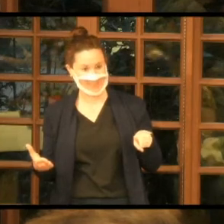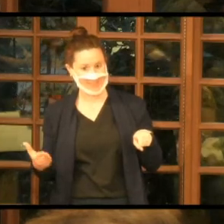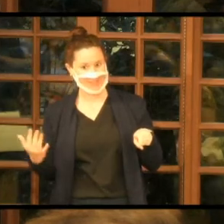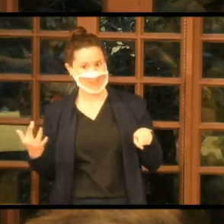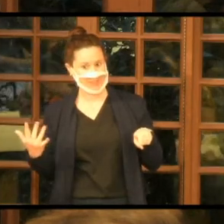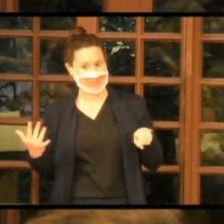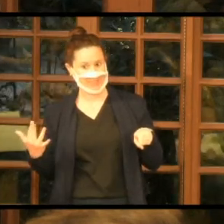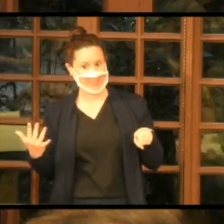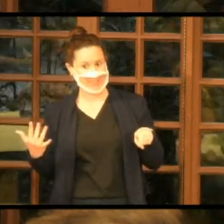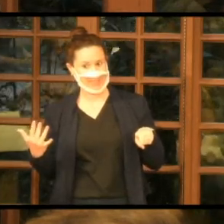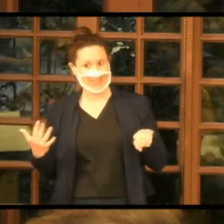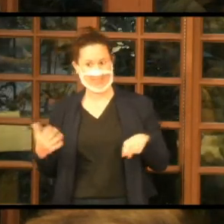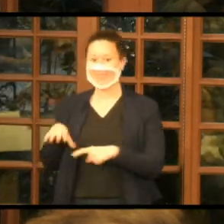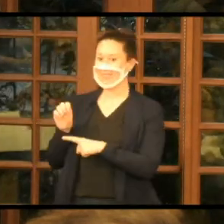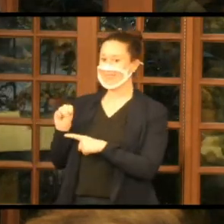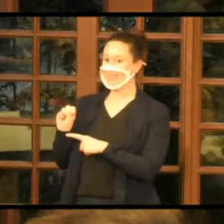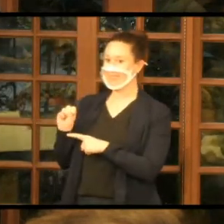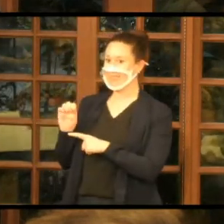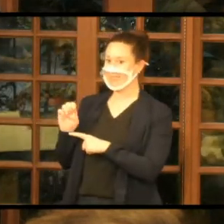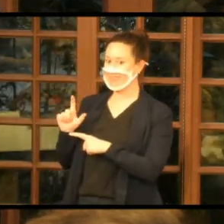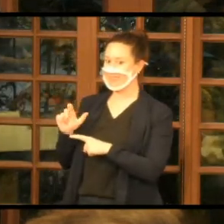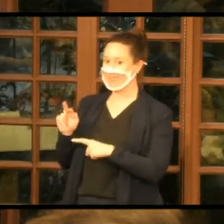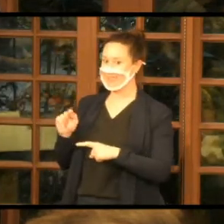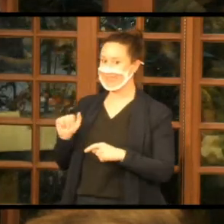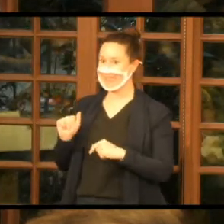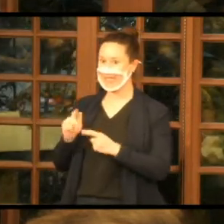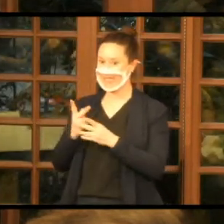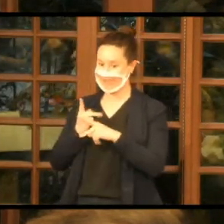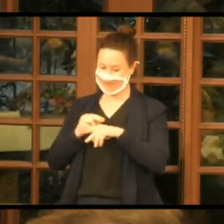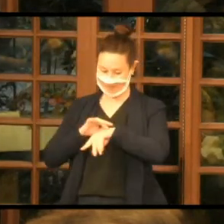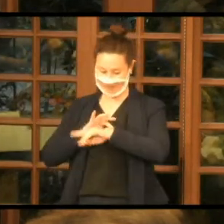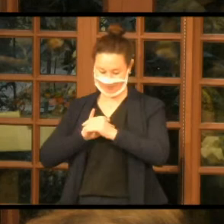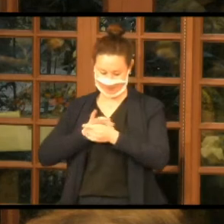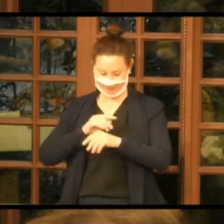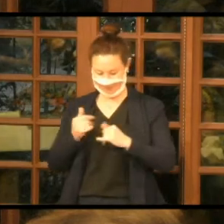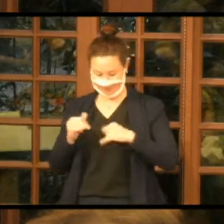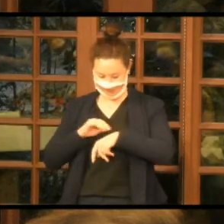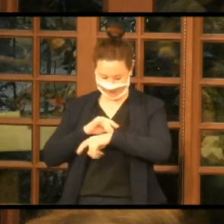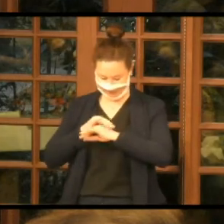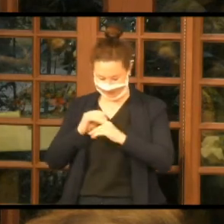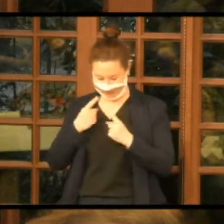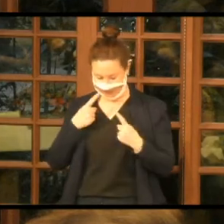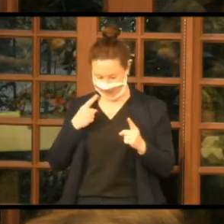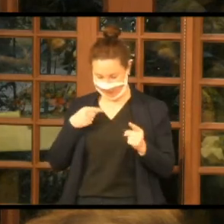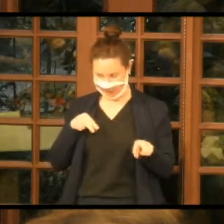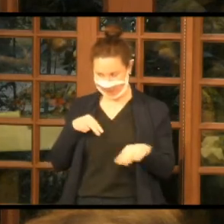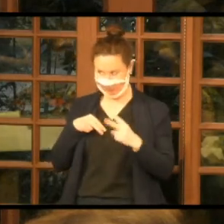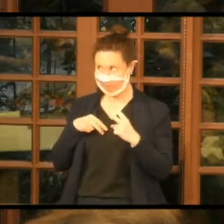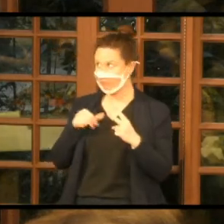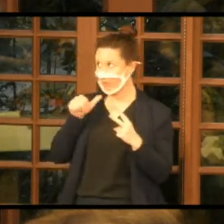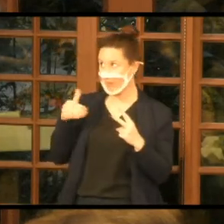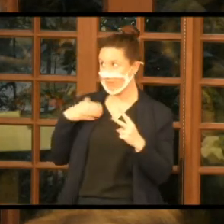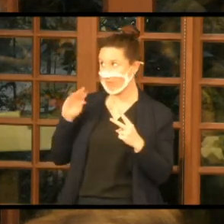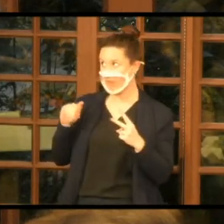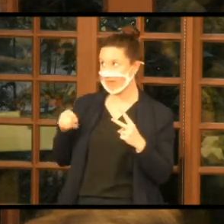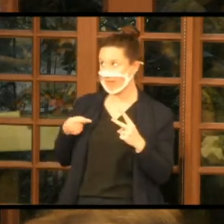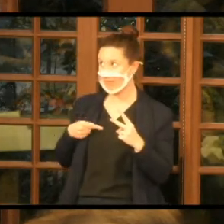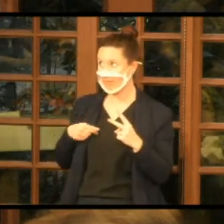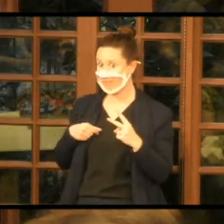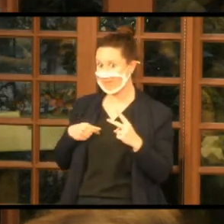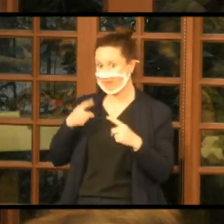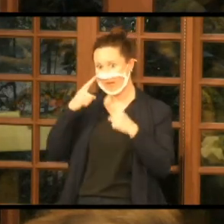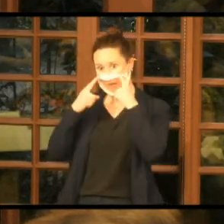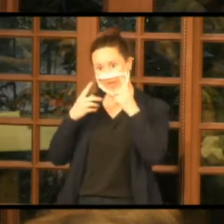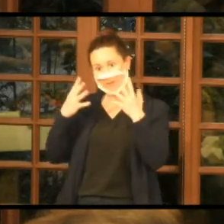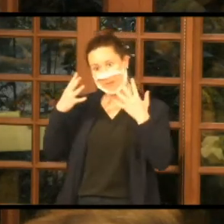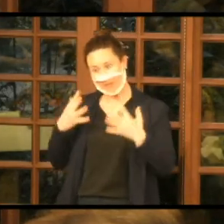while Selena busied herself untangling her thin bracelets. She finally looked up. "I don't have a boyfriend," she said. Her eyes were